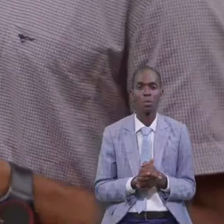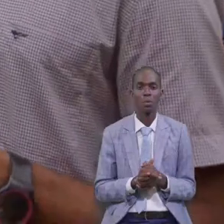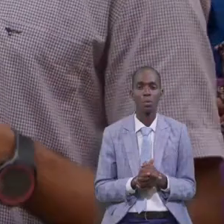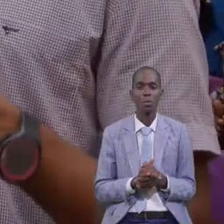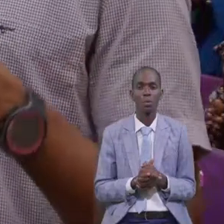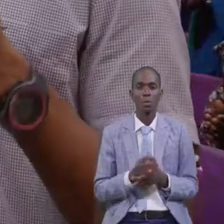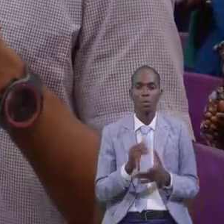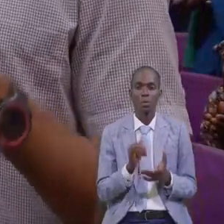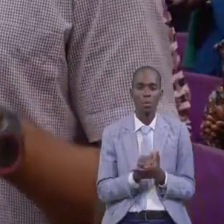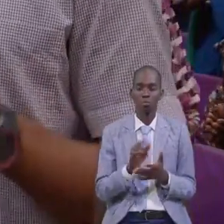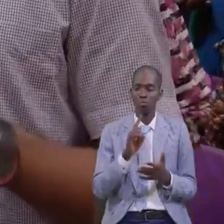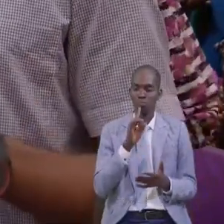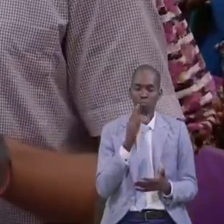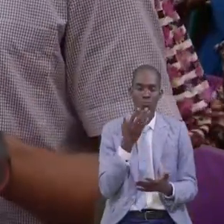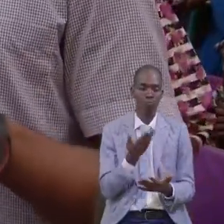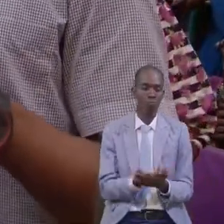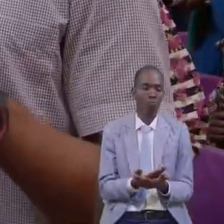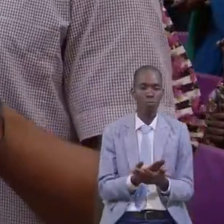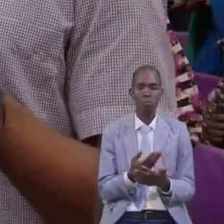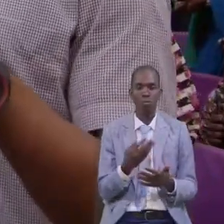Evidential lifestyle.